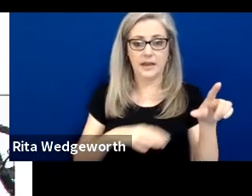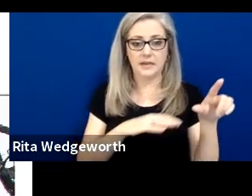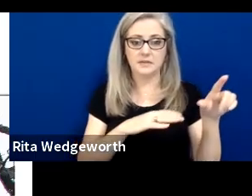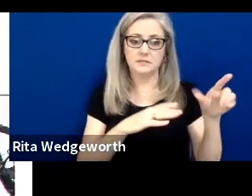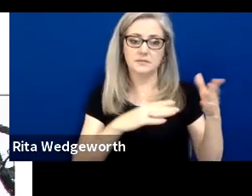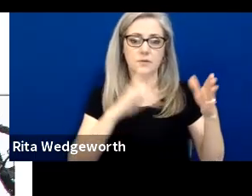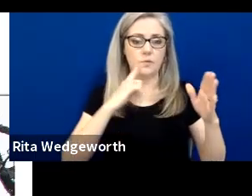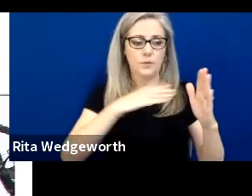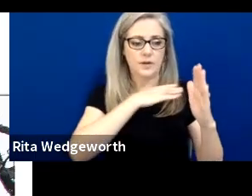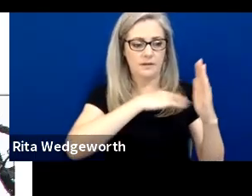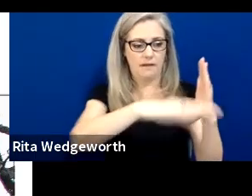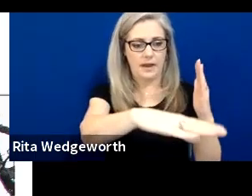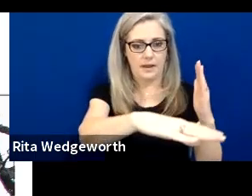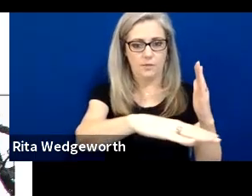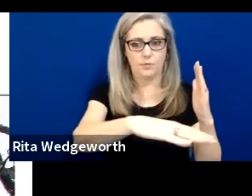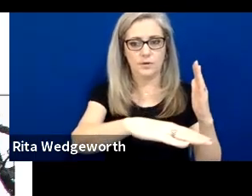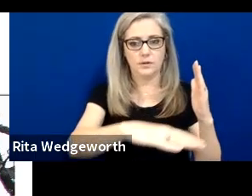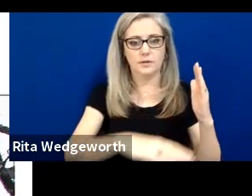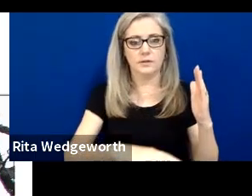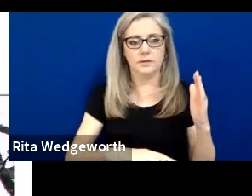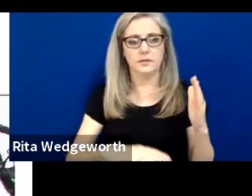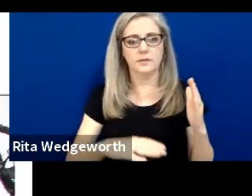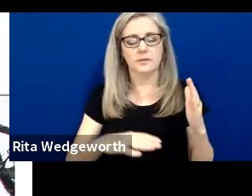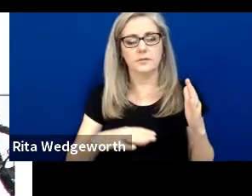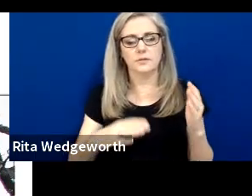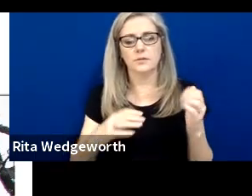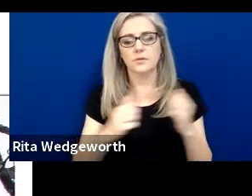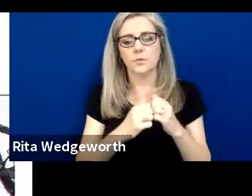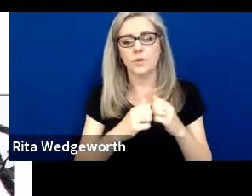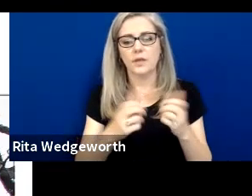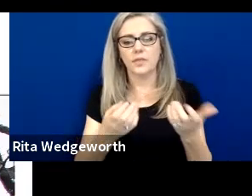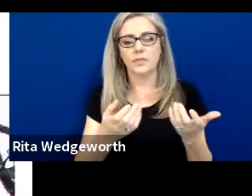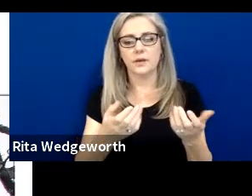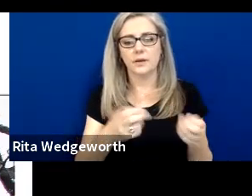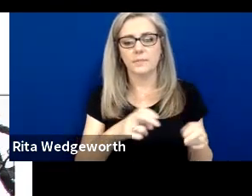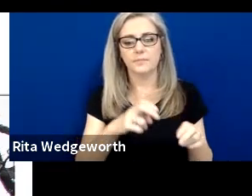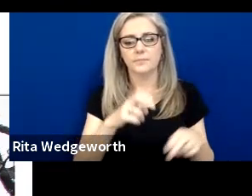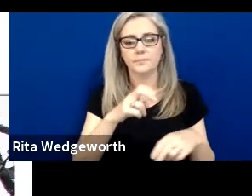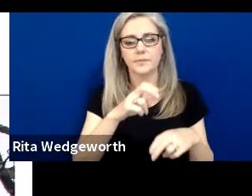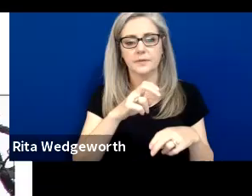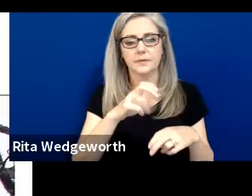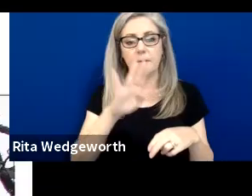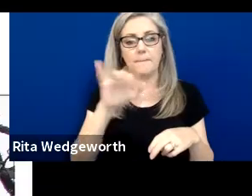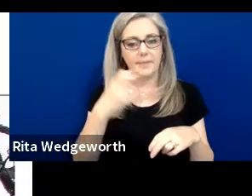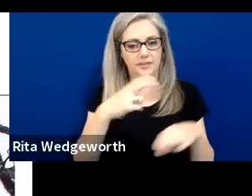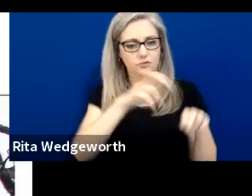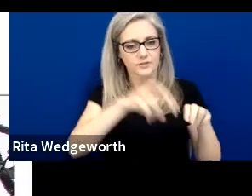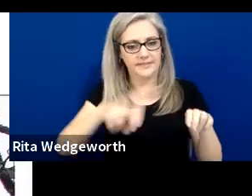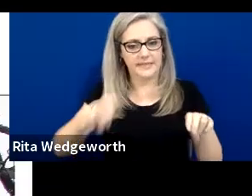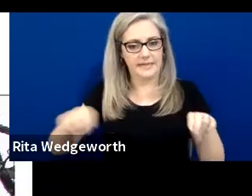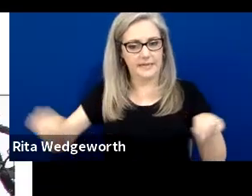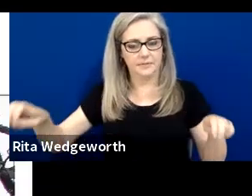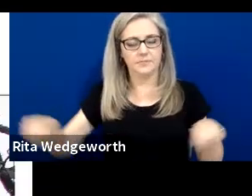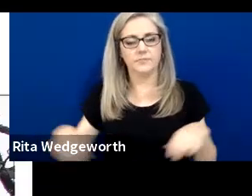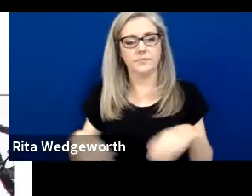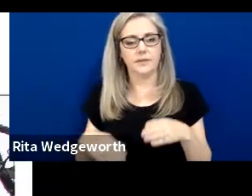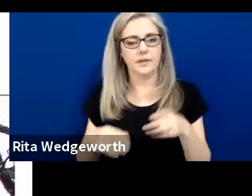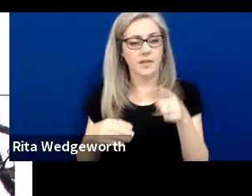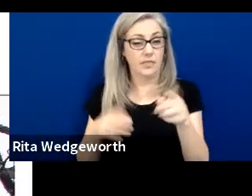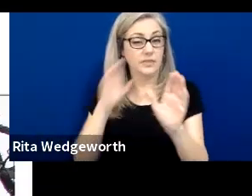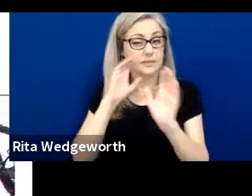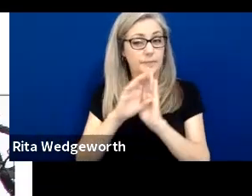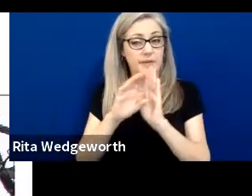the other side where there'd be the raised bench seating. And on this rendering, we're not